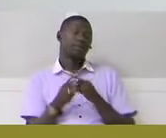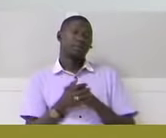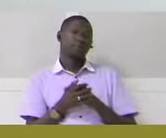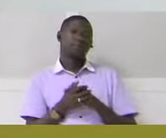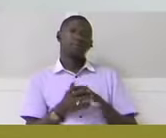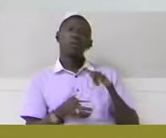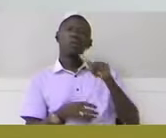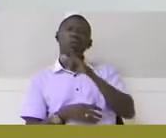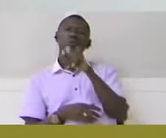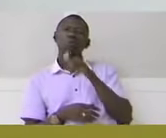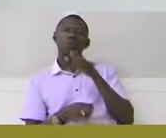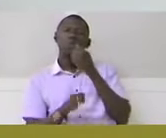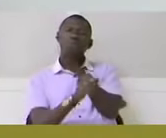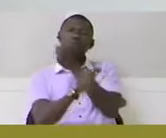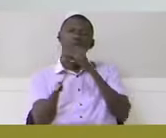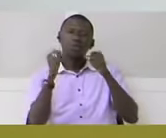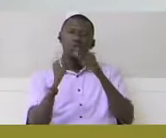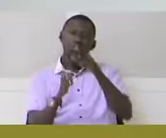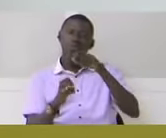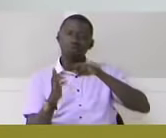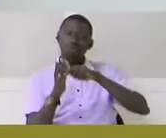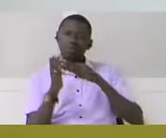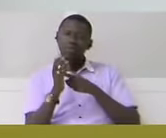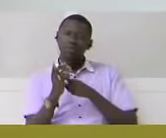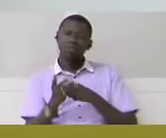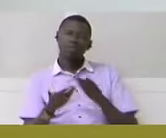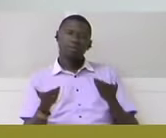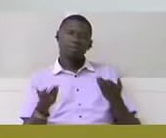Which situation do you mean, ma?